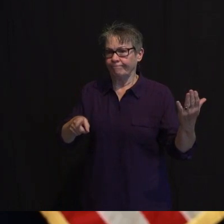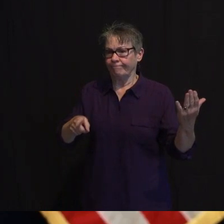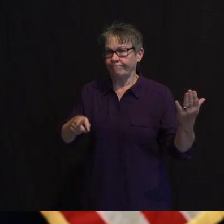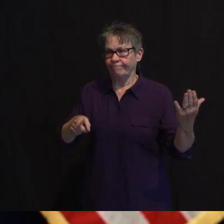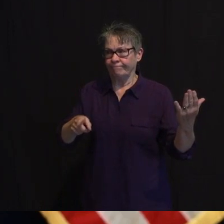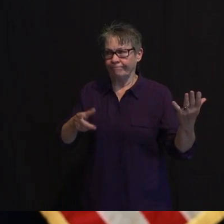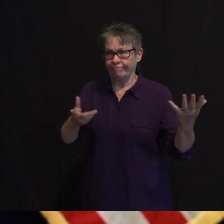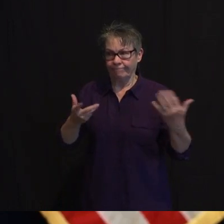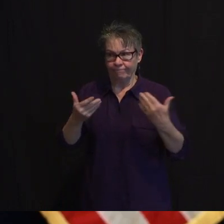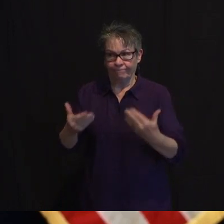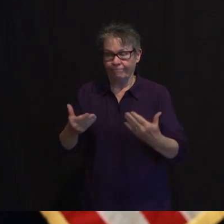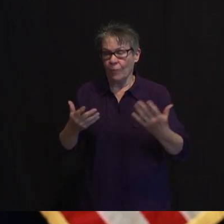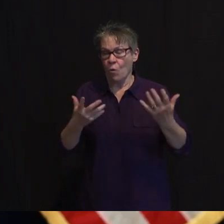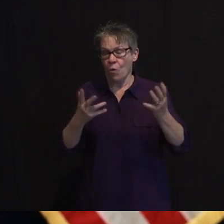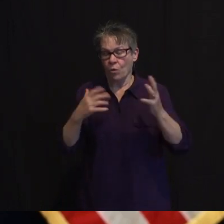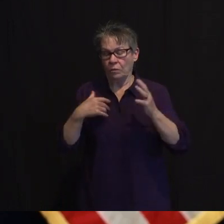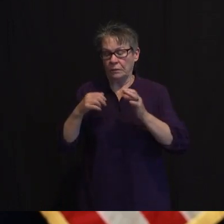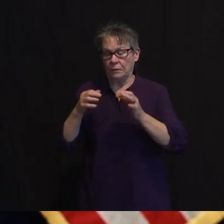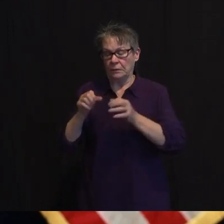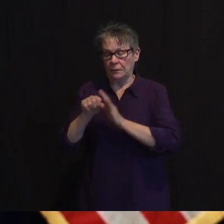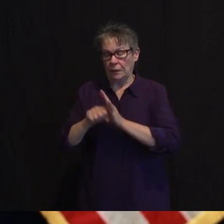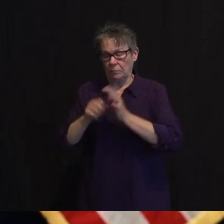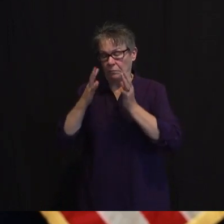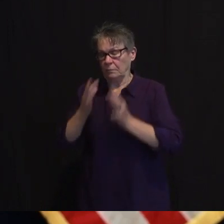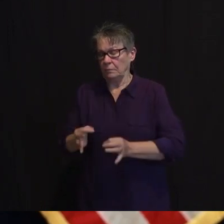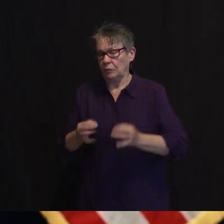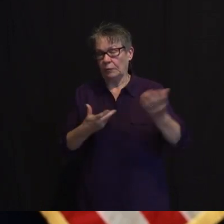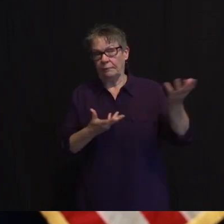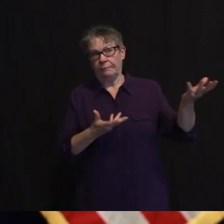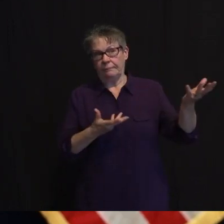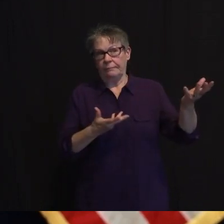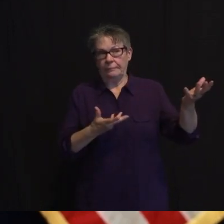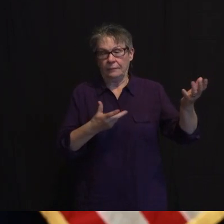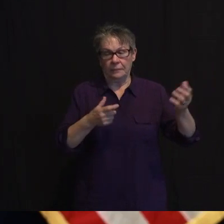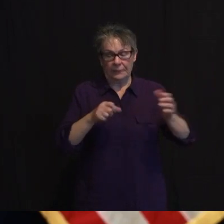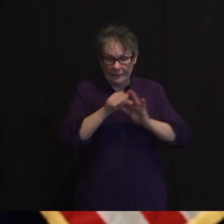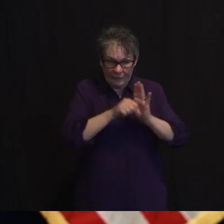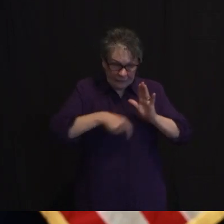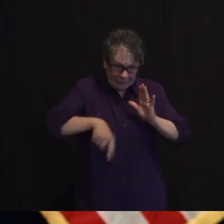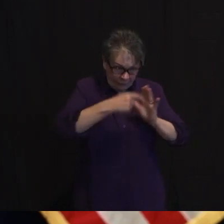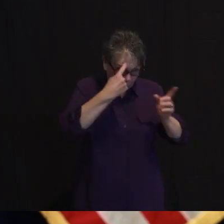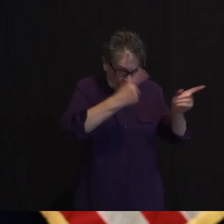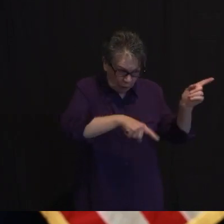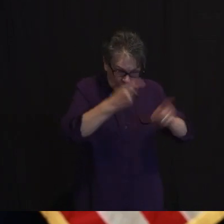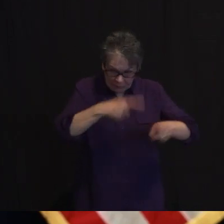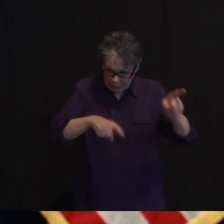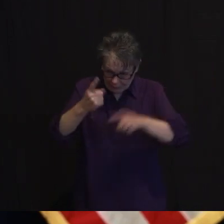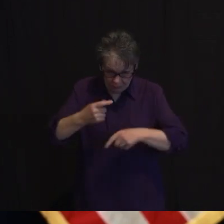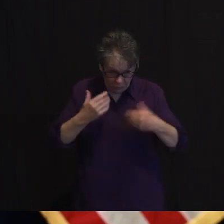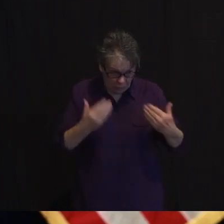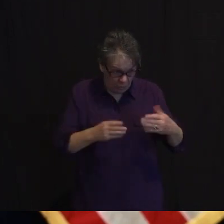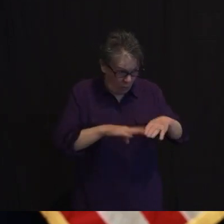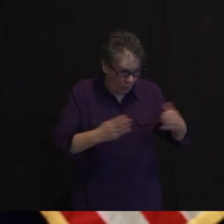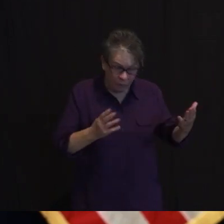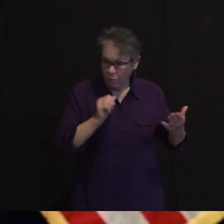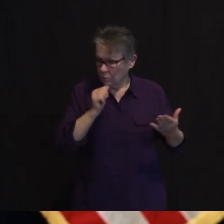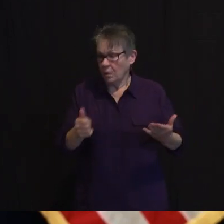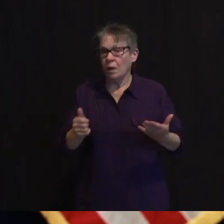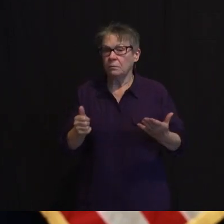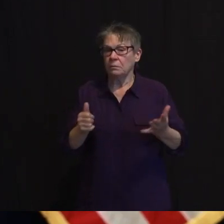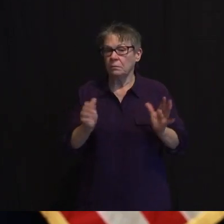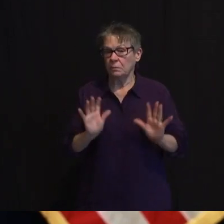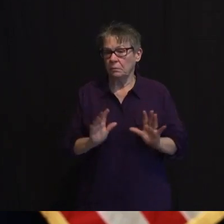chief executive officer in the state, representing the safety and security of 9 million people, and that's something that is unequivocal, and I have to make